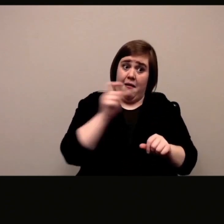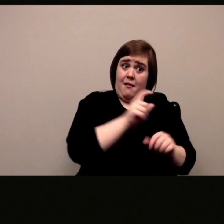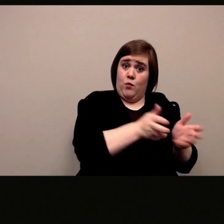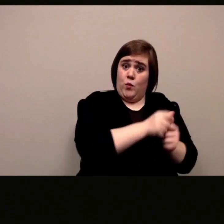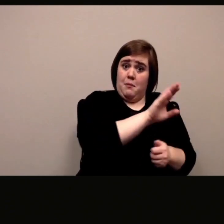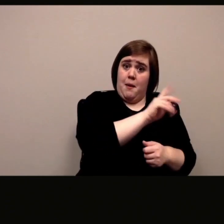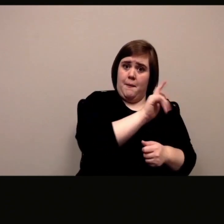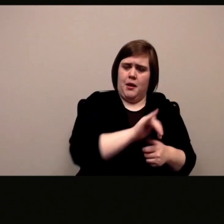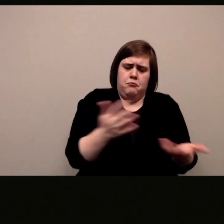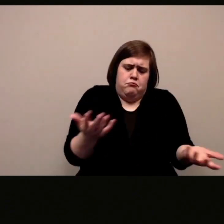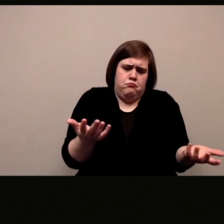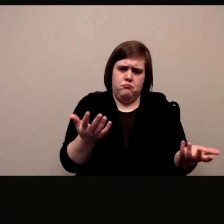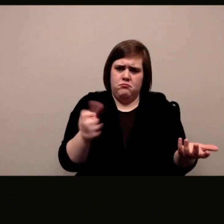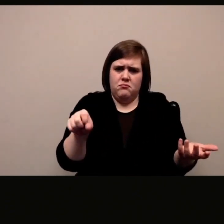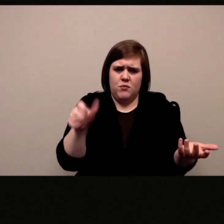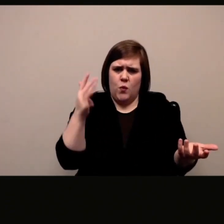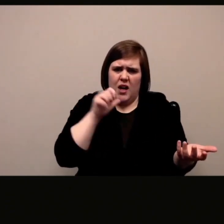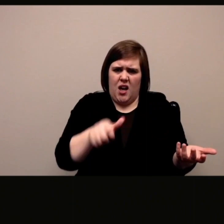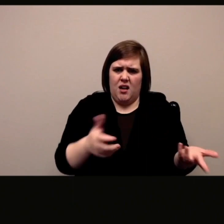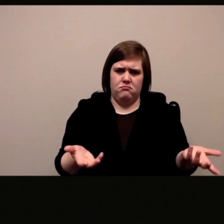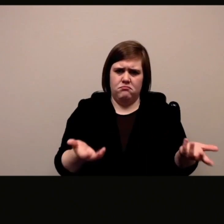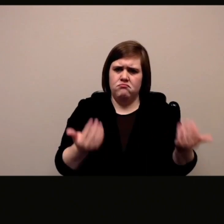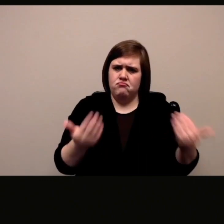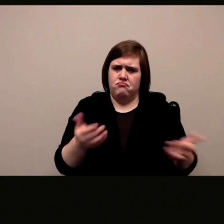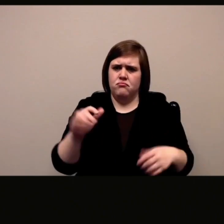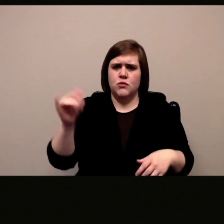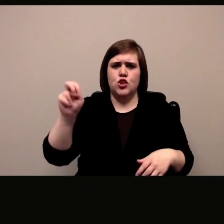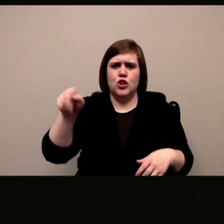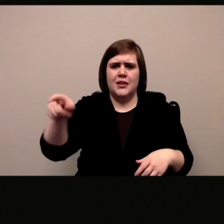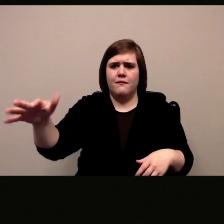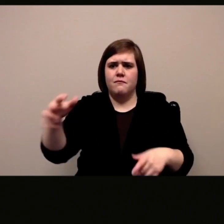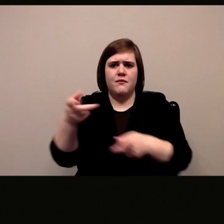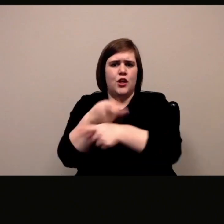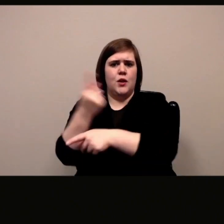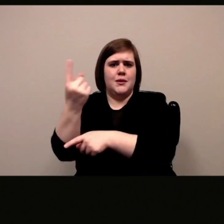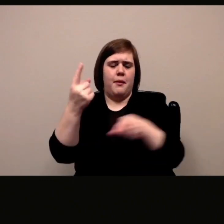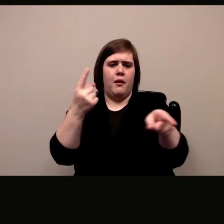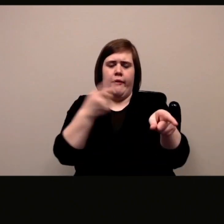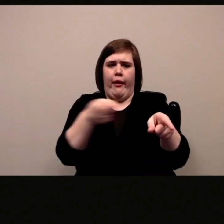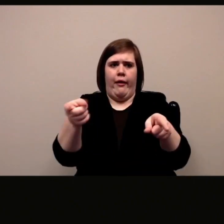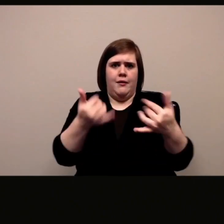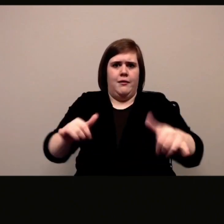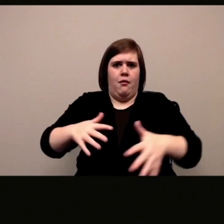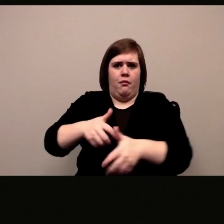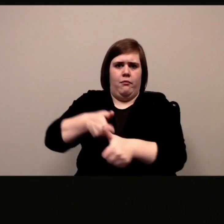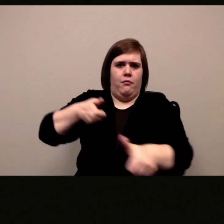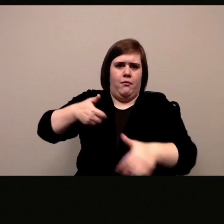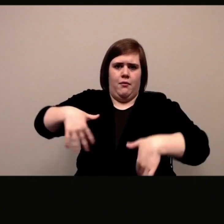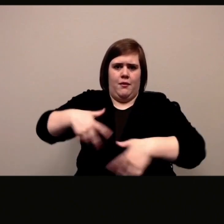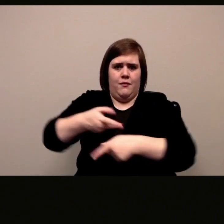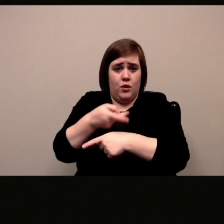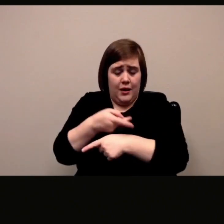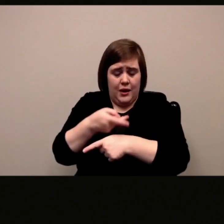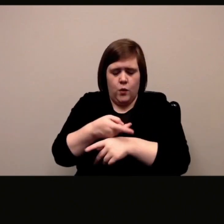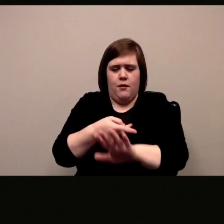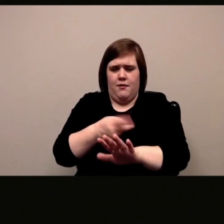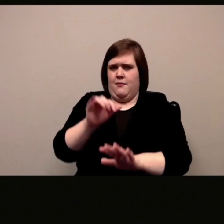not? And Jean over here figured out something that no one else has figured out. As long as you're inviting